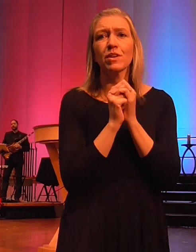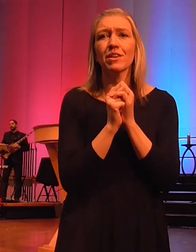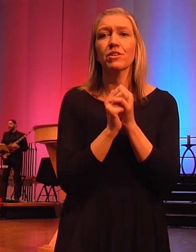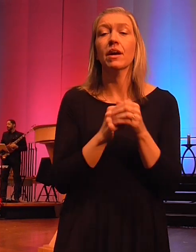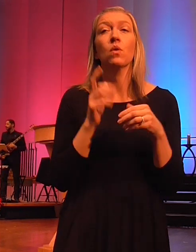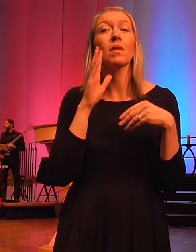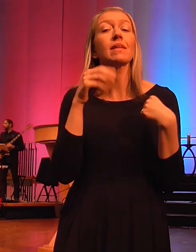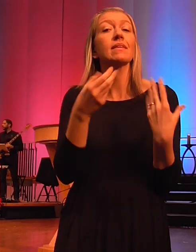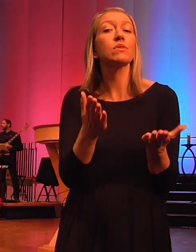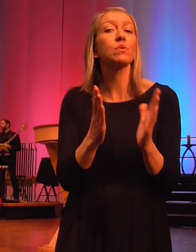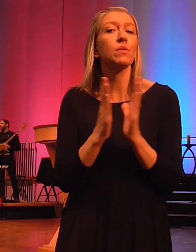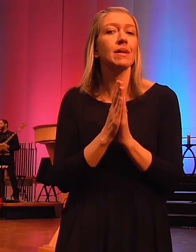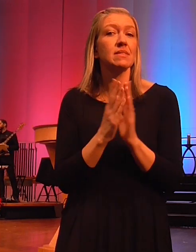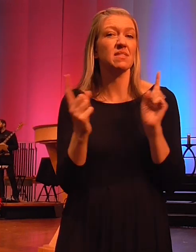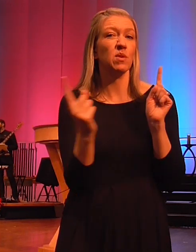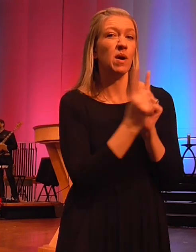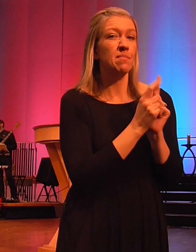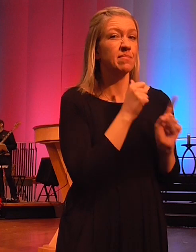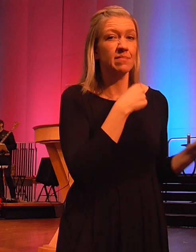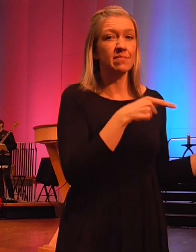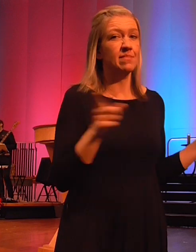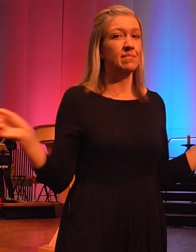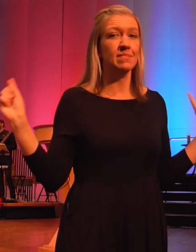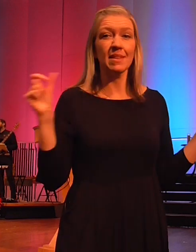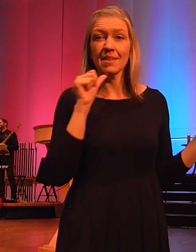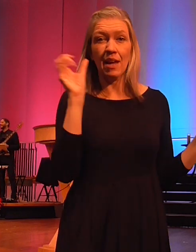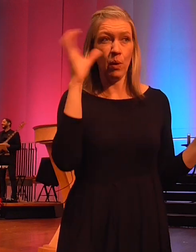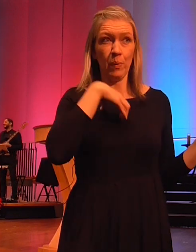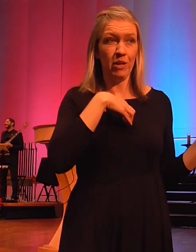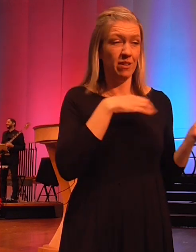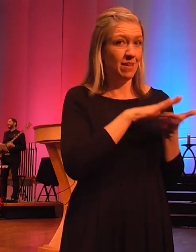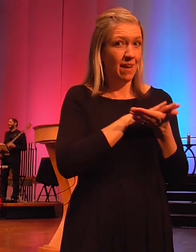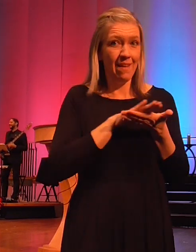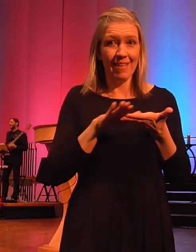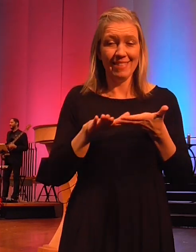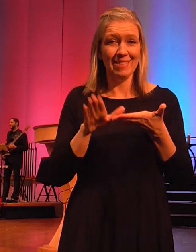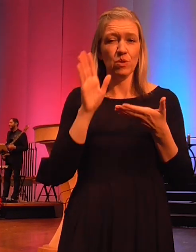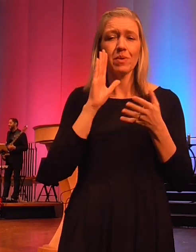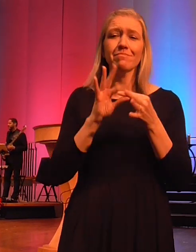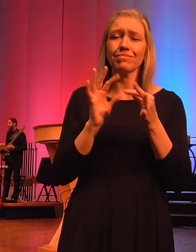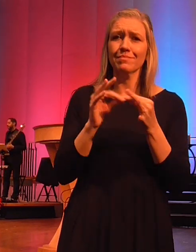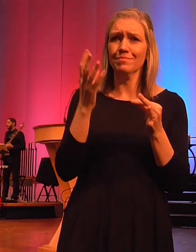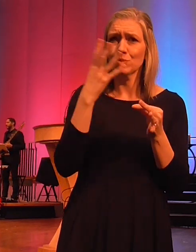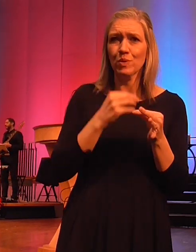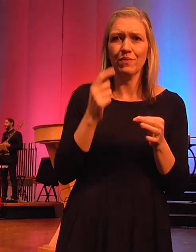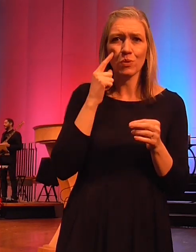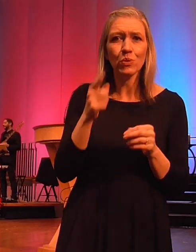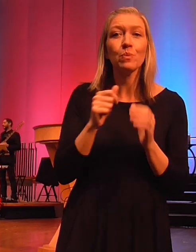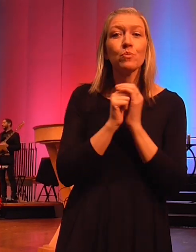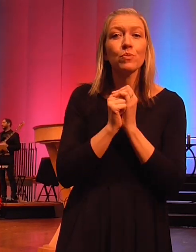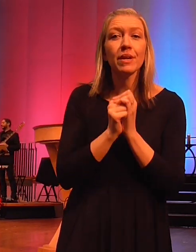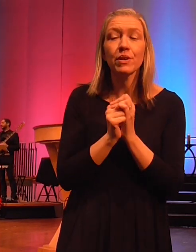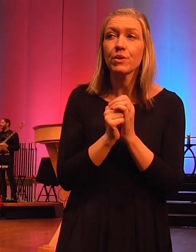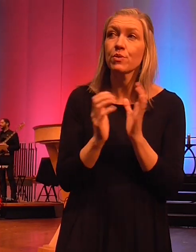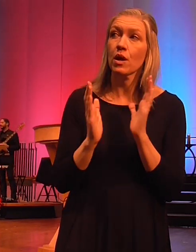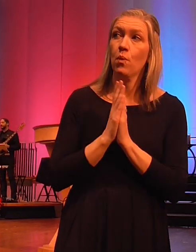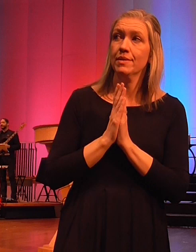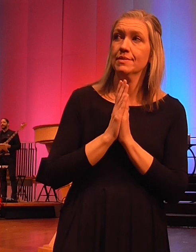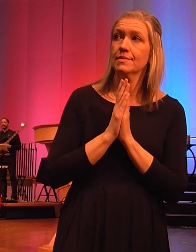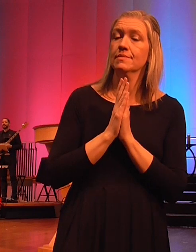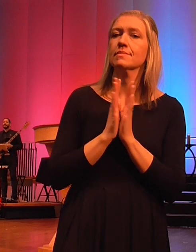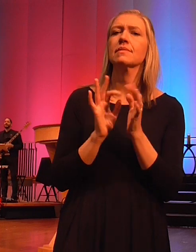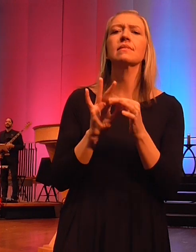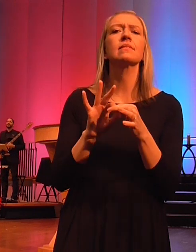use it. You go up there, they're not weird or anything, they're really nice, and they speak a great truth for you. And the prayer request is this: to let go